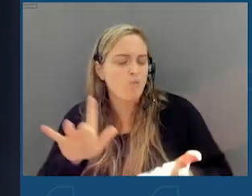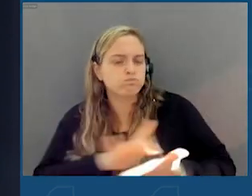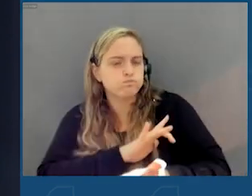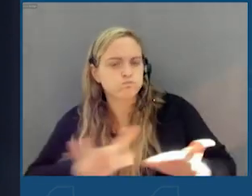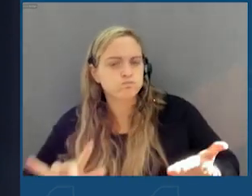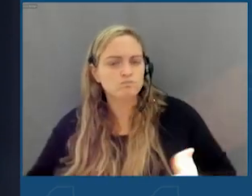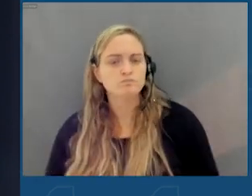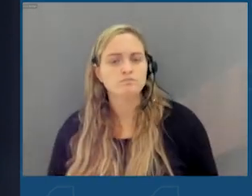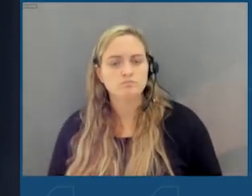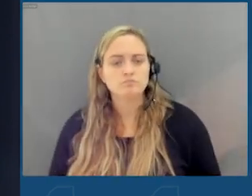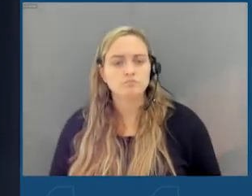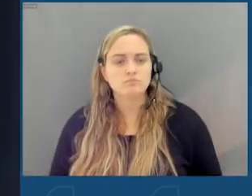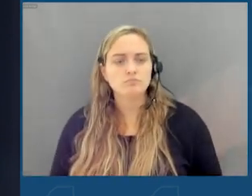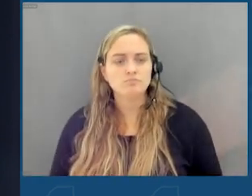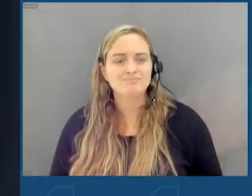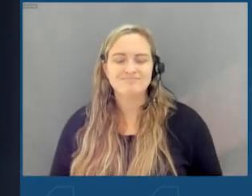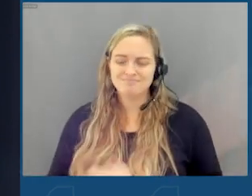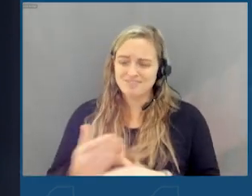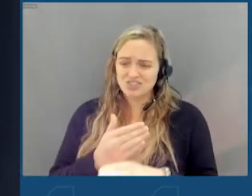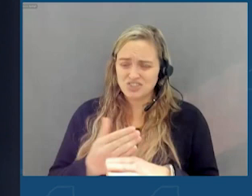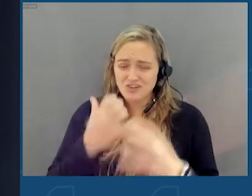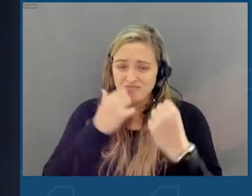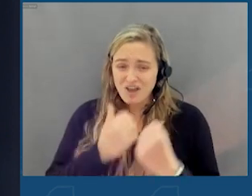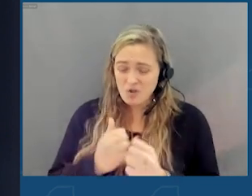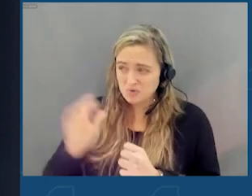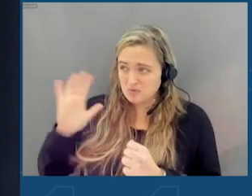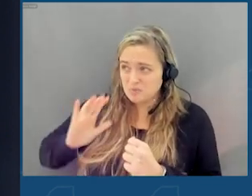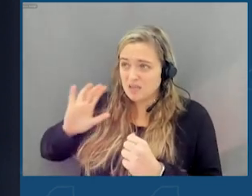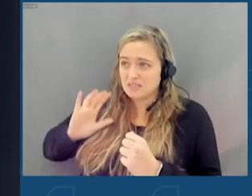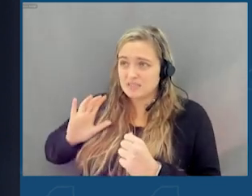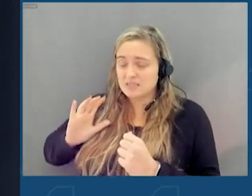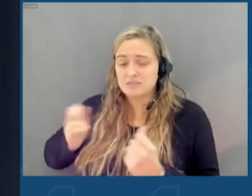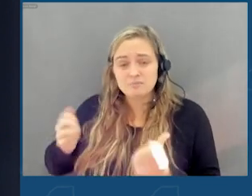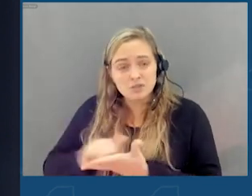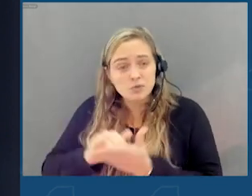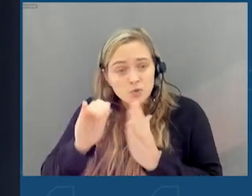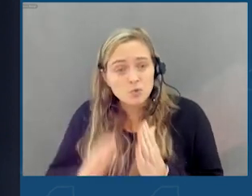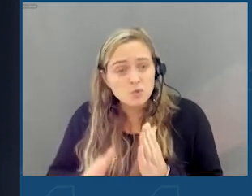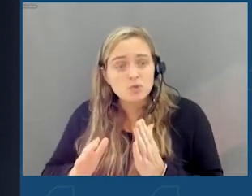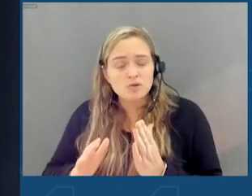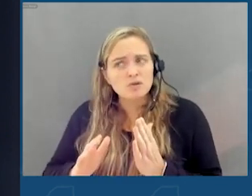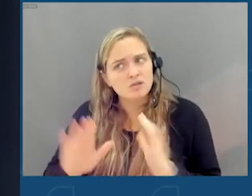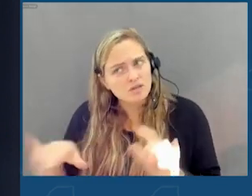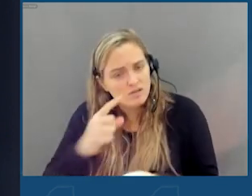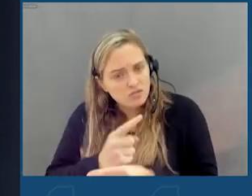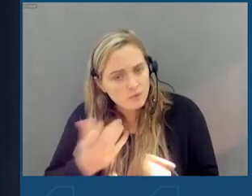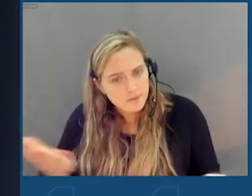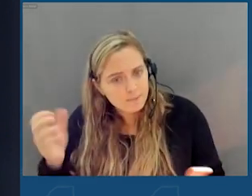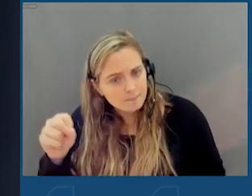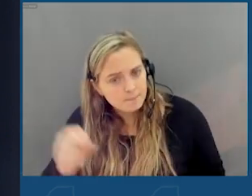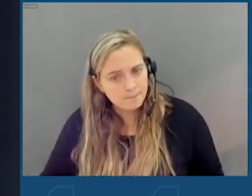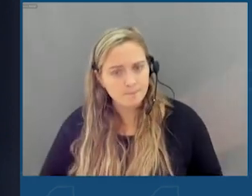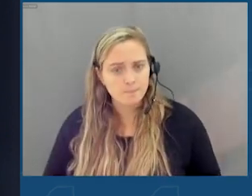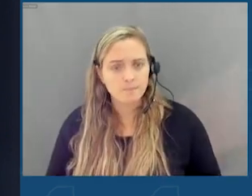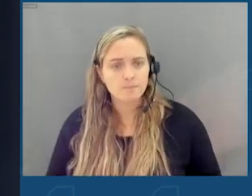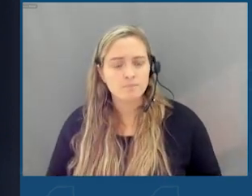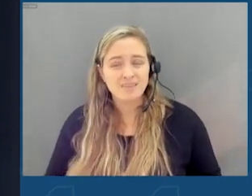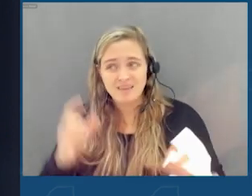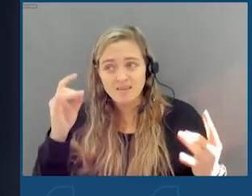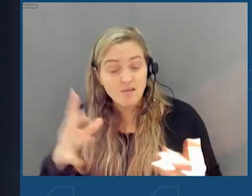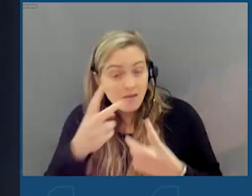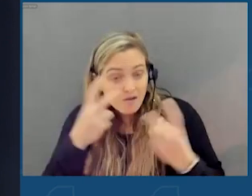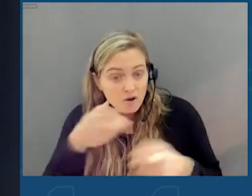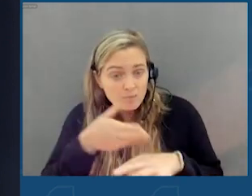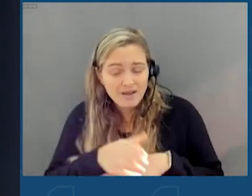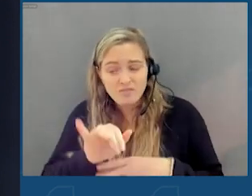shared values have been put to the test in the past, many New Yorkers have done what is right. Hate crimes after